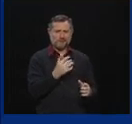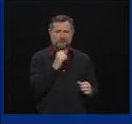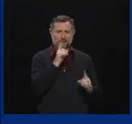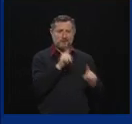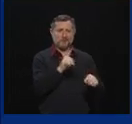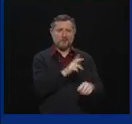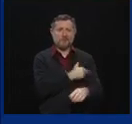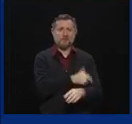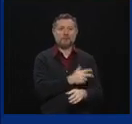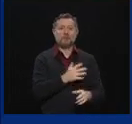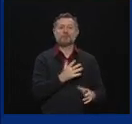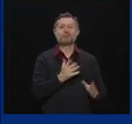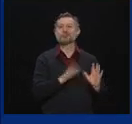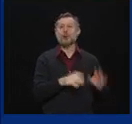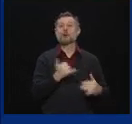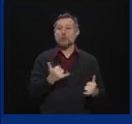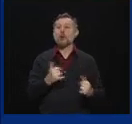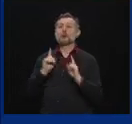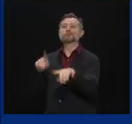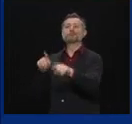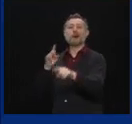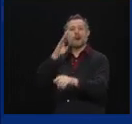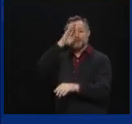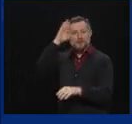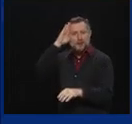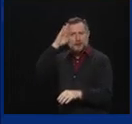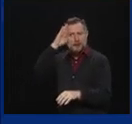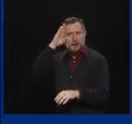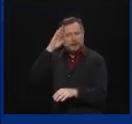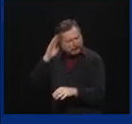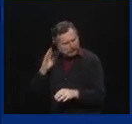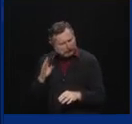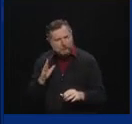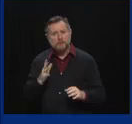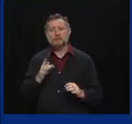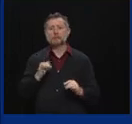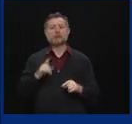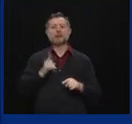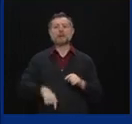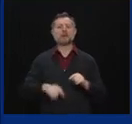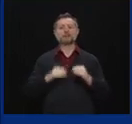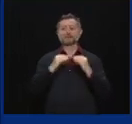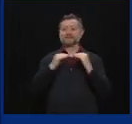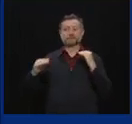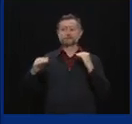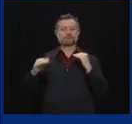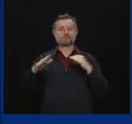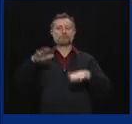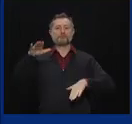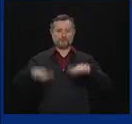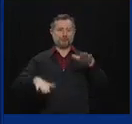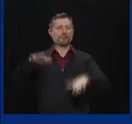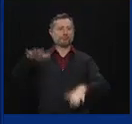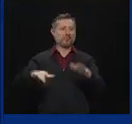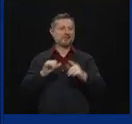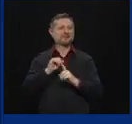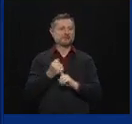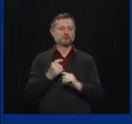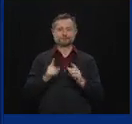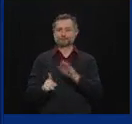about, has really created a situation that is not sustainable. And here's our infection